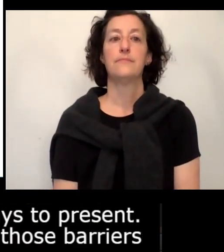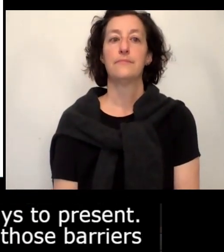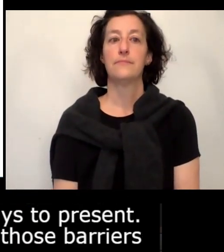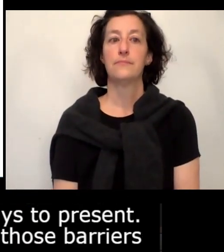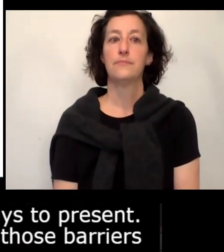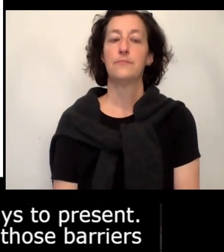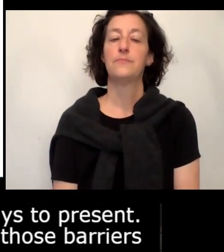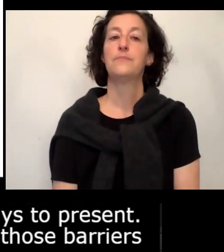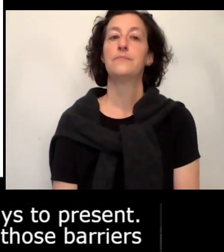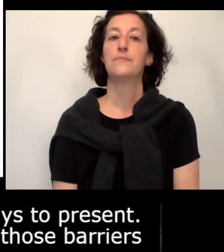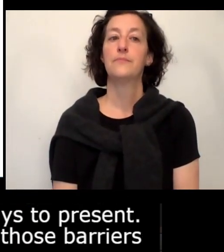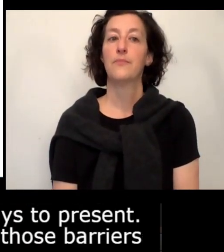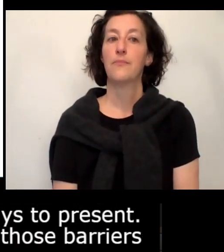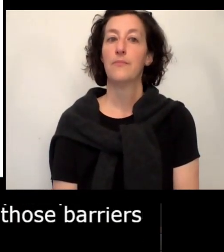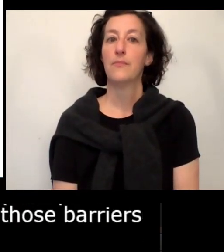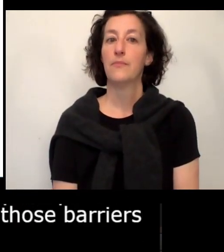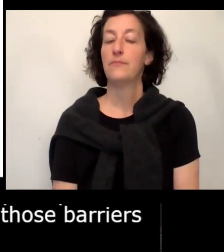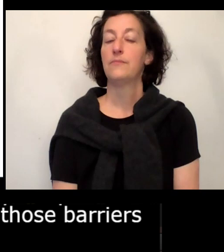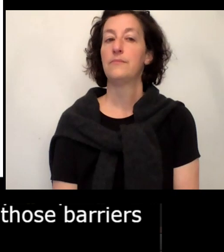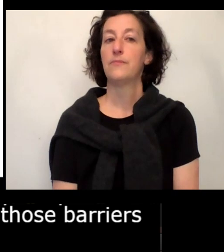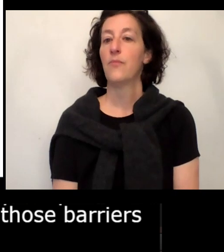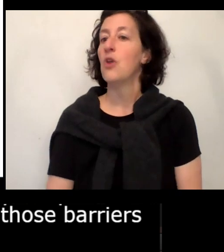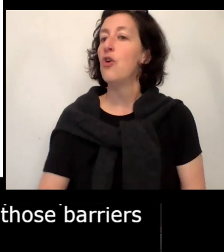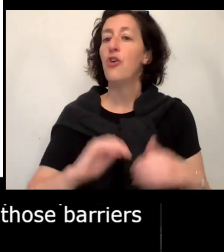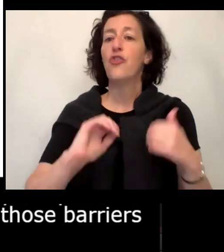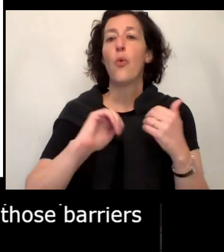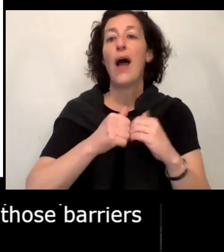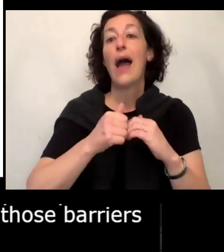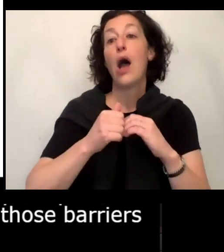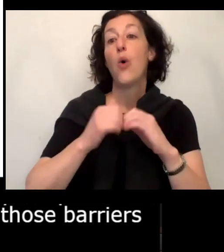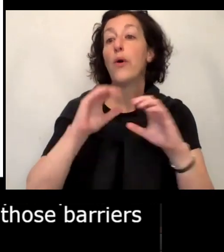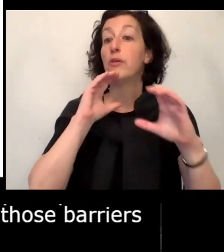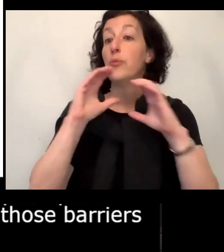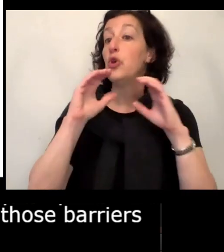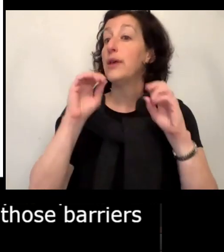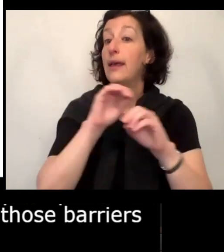So how should one communicate clearly?